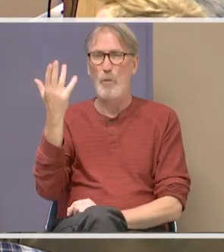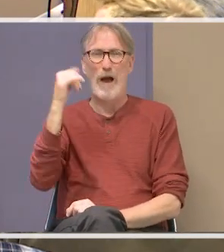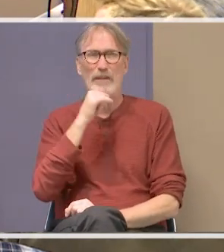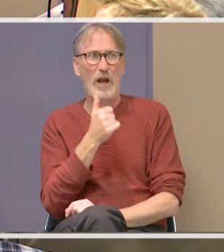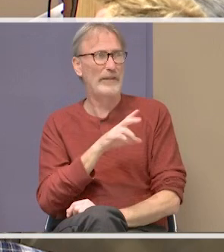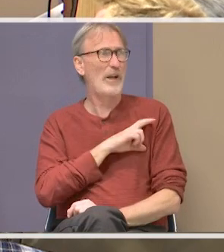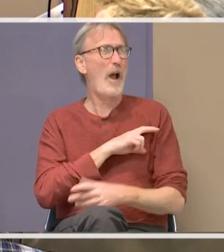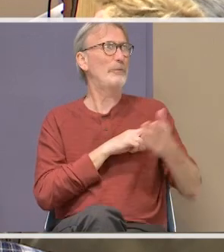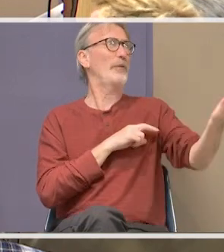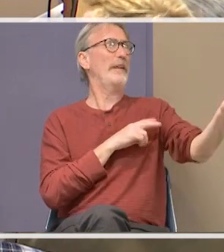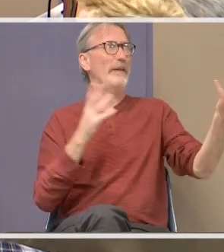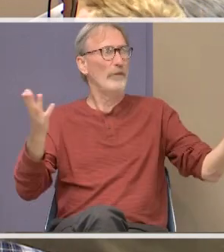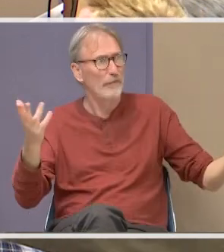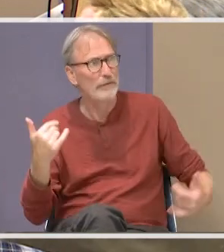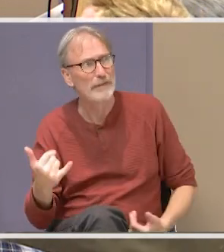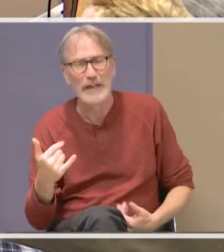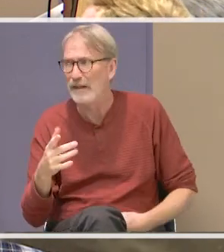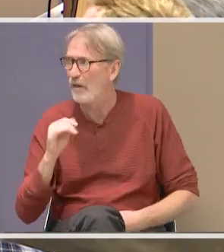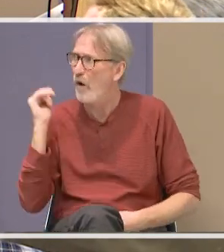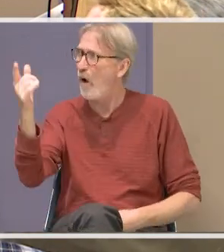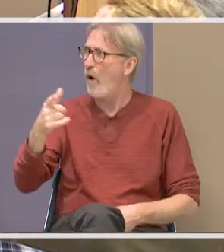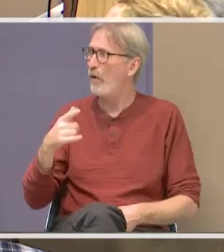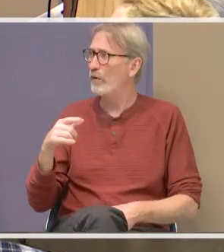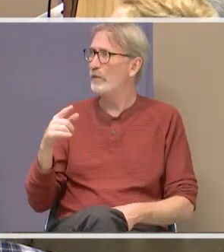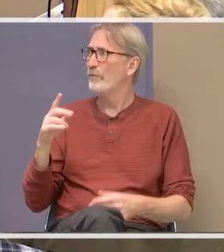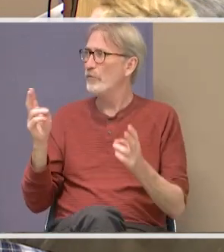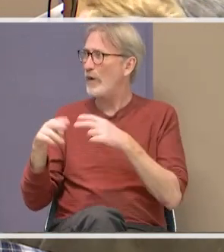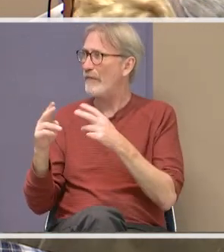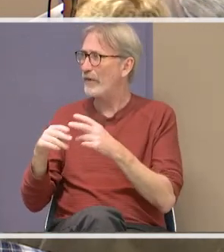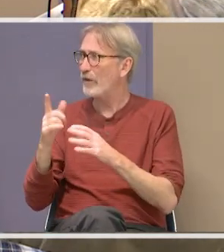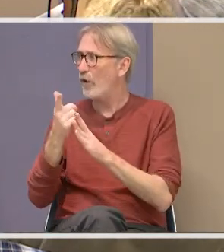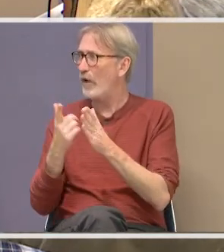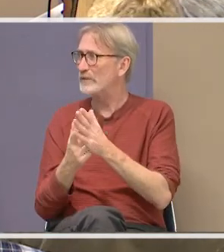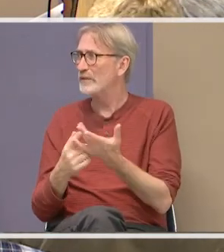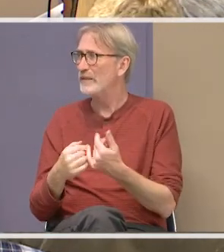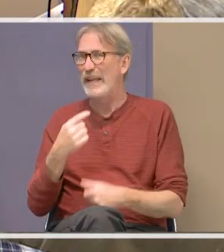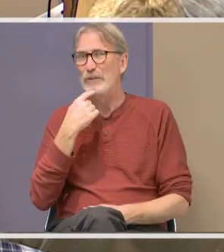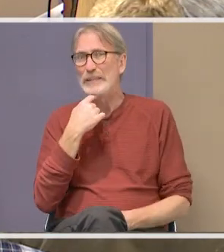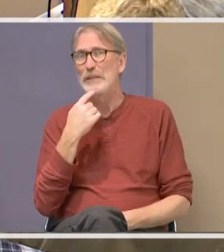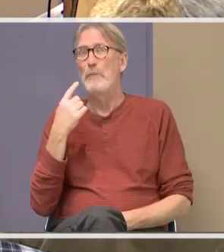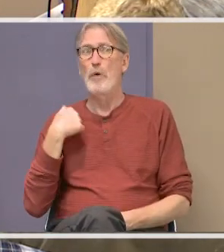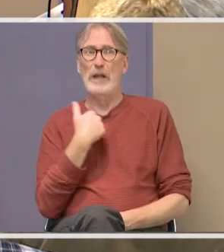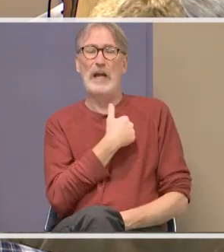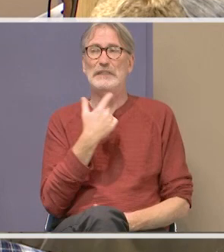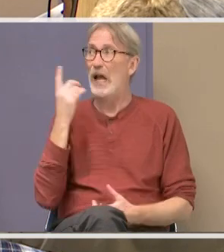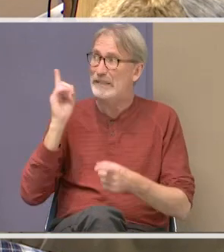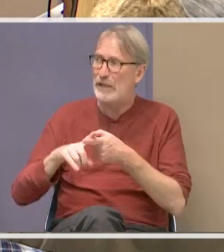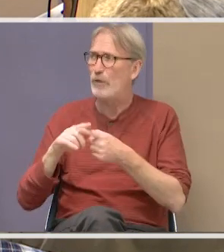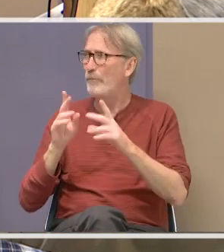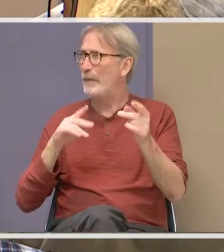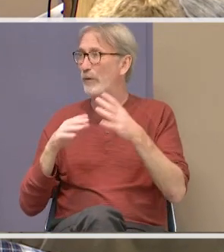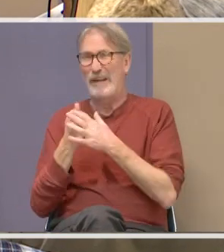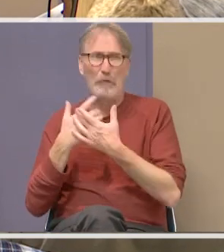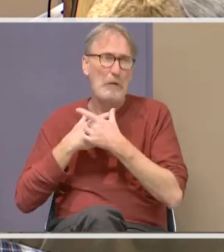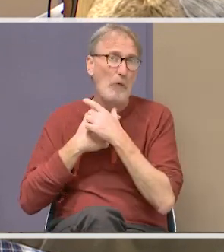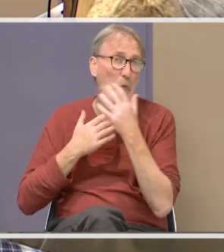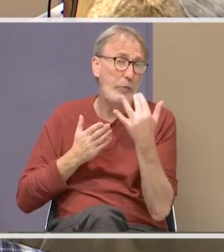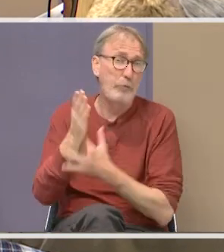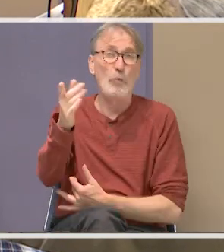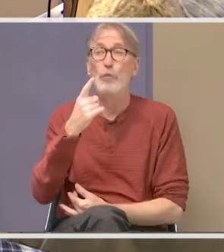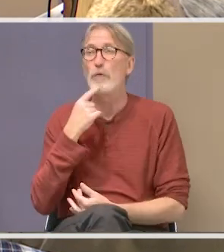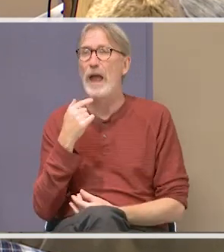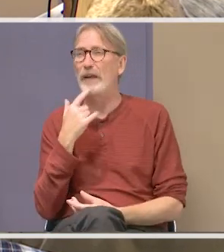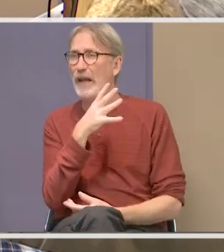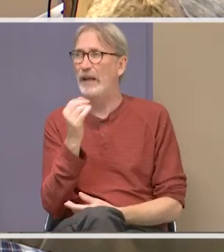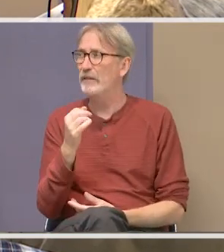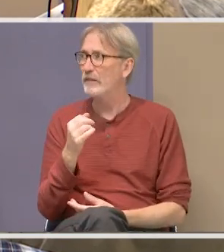here tonight, and all traffic laws need to be enforced in this neighborhood. This is pointless until we actually write people tickets for running red lights and go